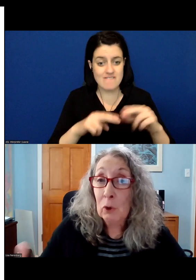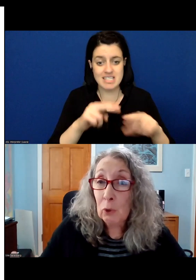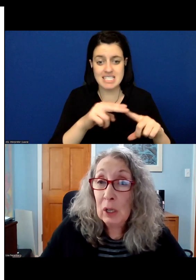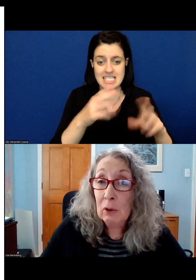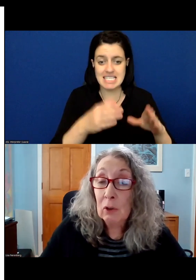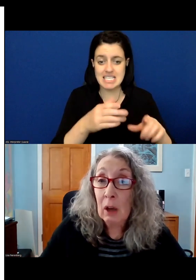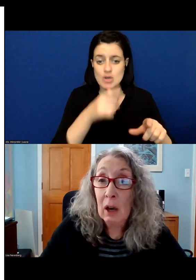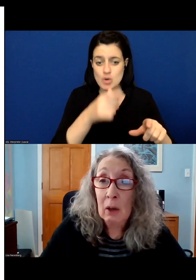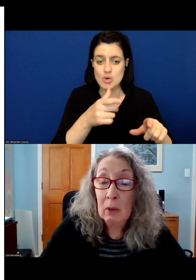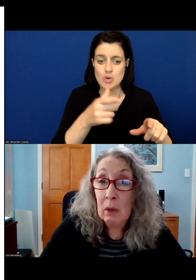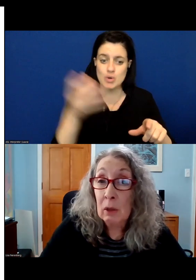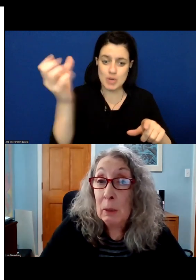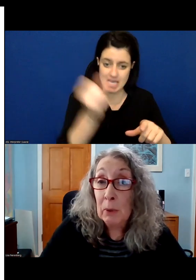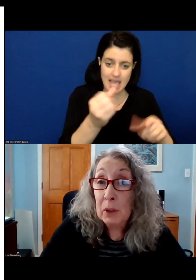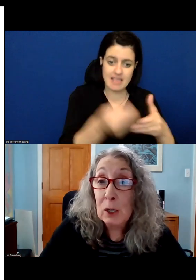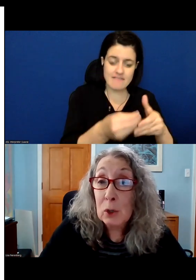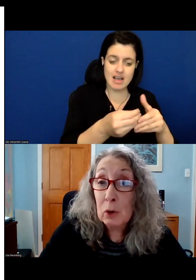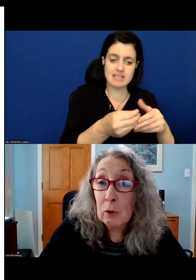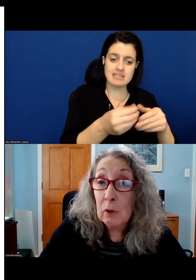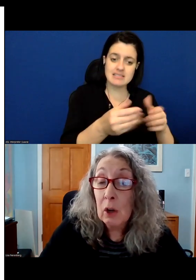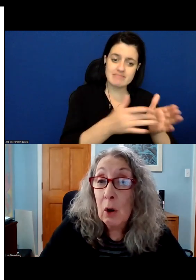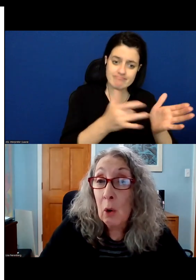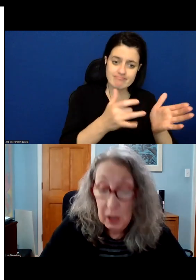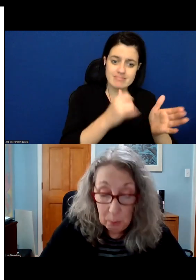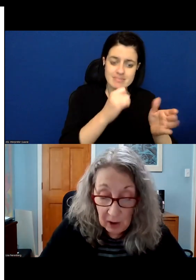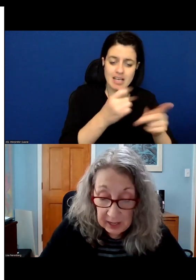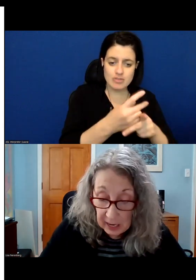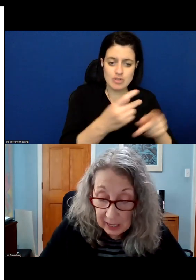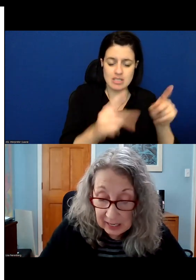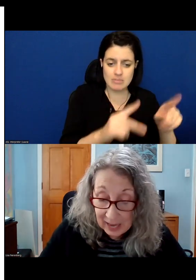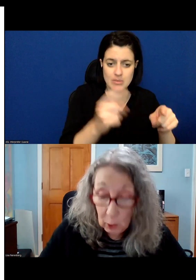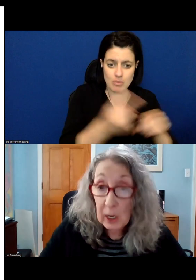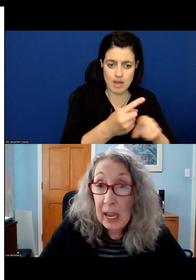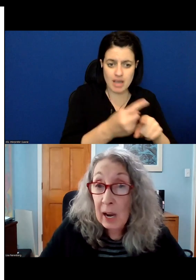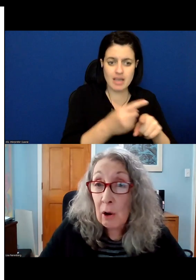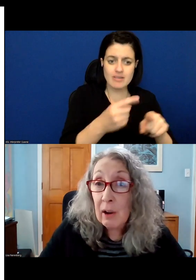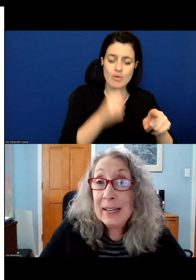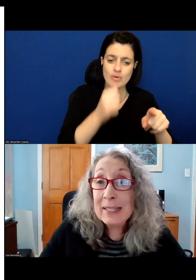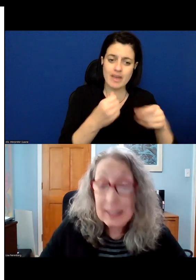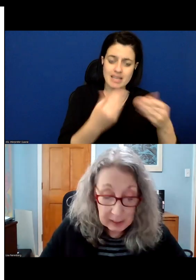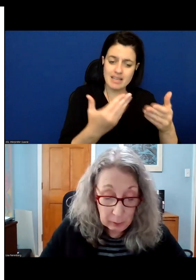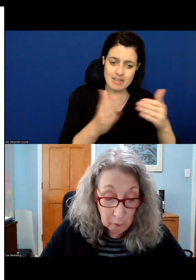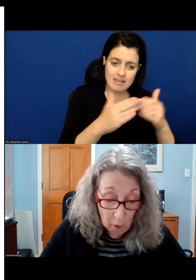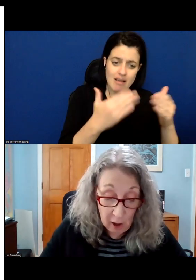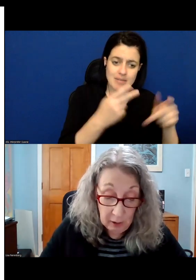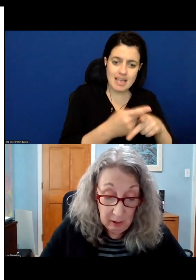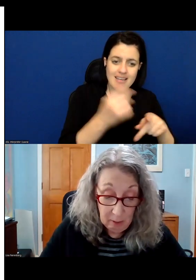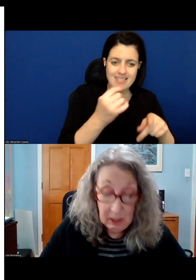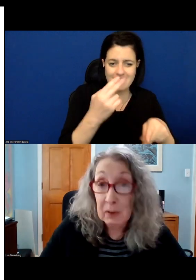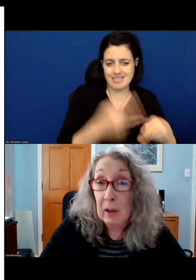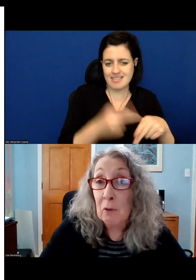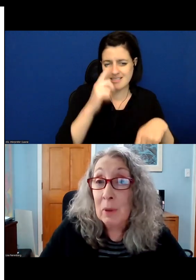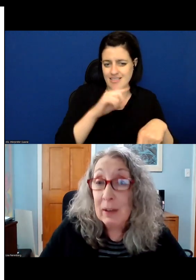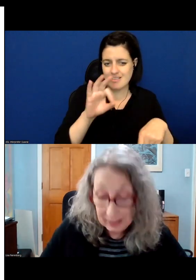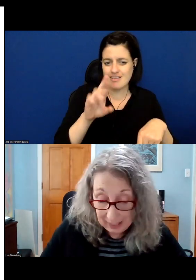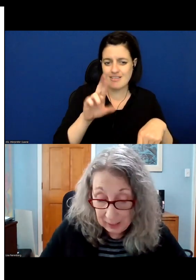funds mistreat the people that they serve, or they provide inadequate care, it's considered fraud